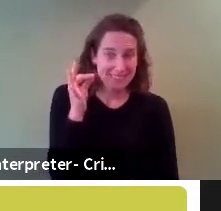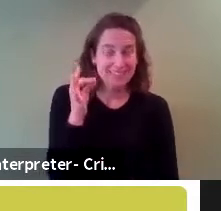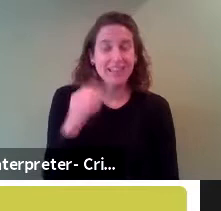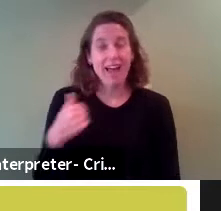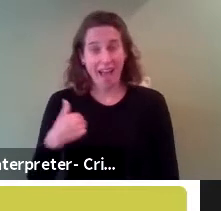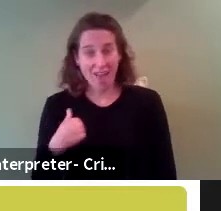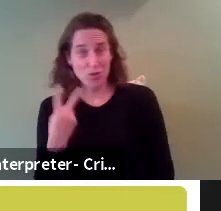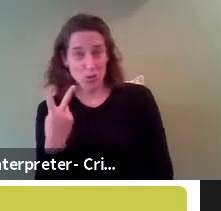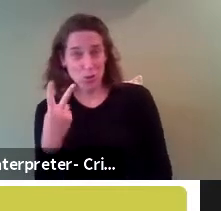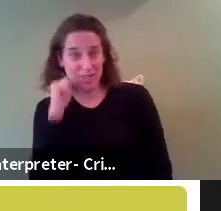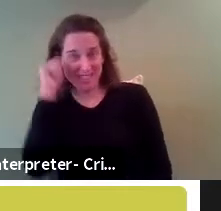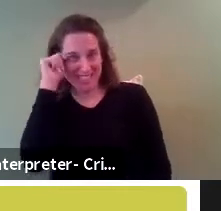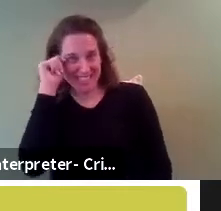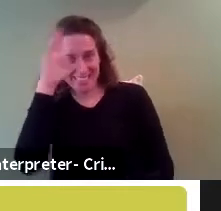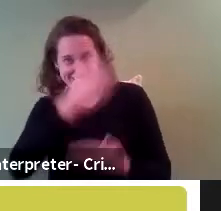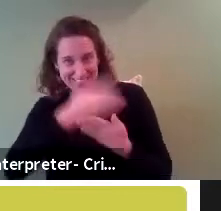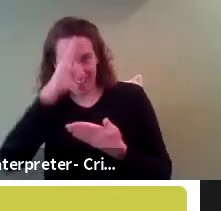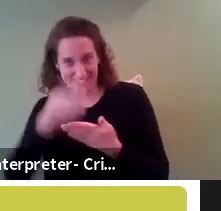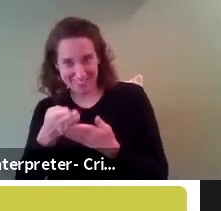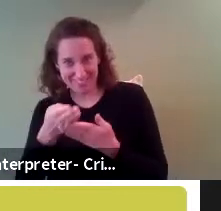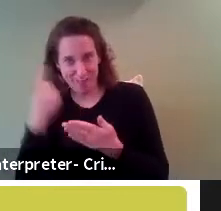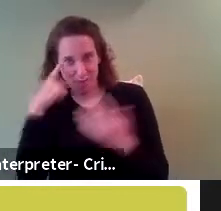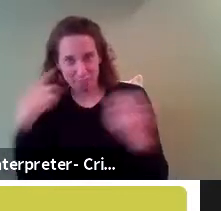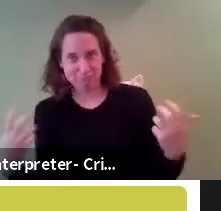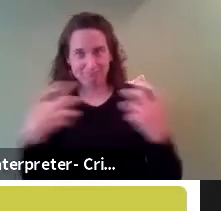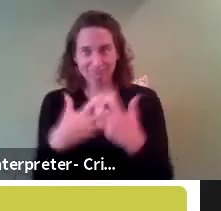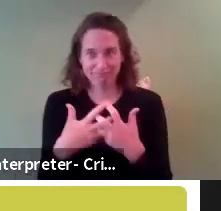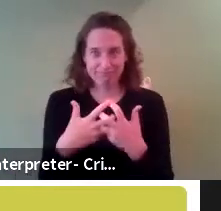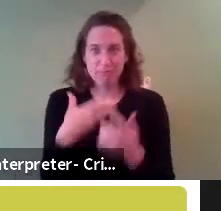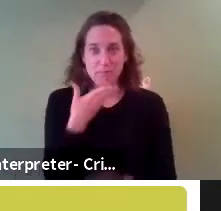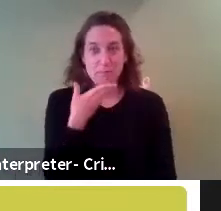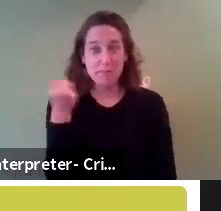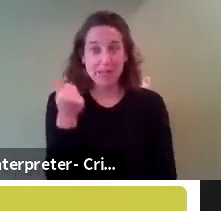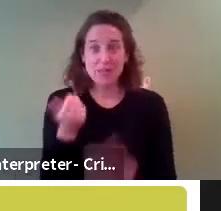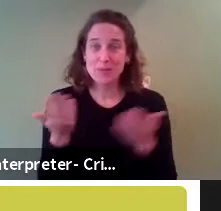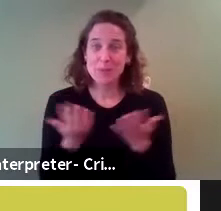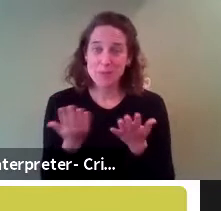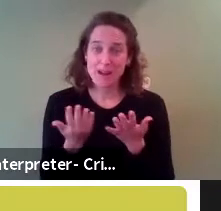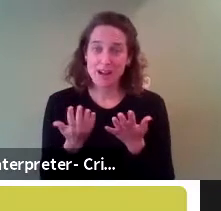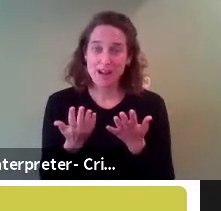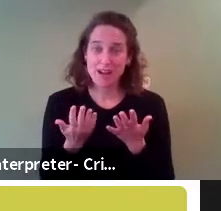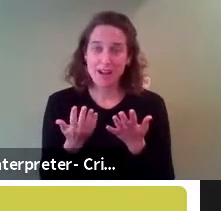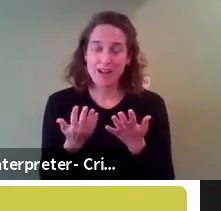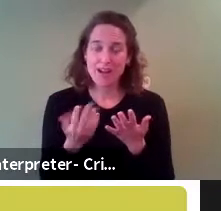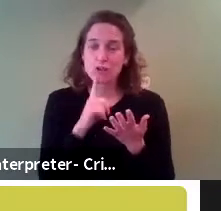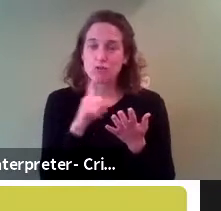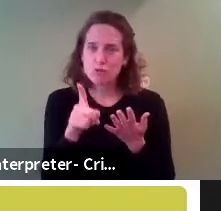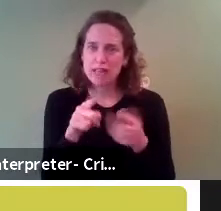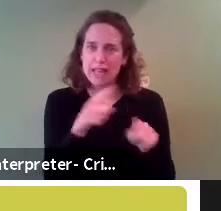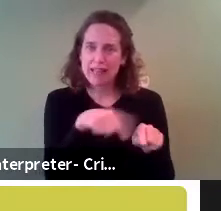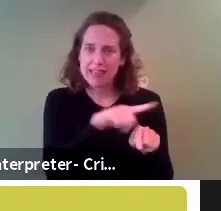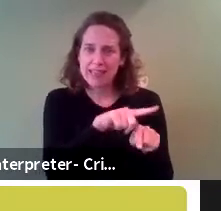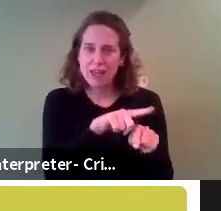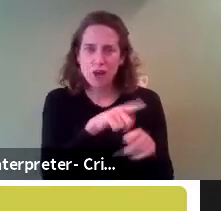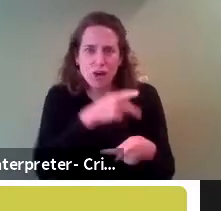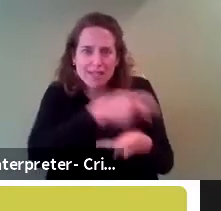absolutely right. That's the best thing. And one of the best things about it is that it gives another sentient being for them to